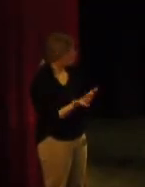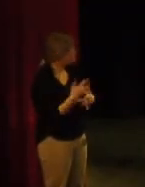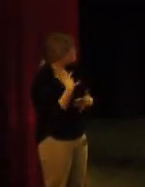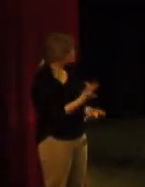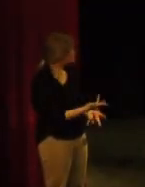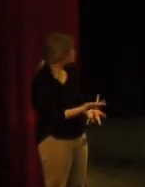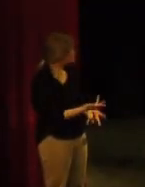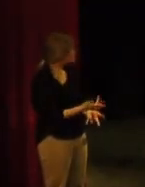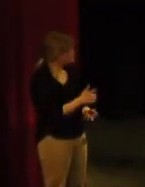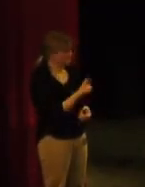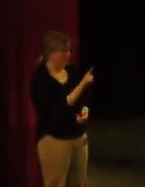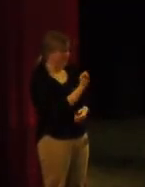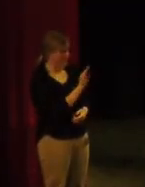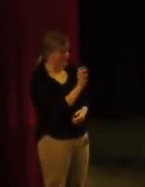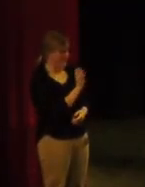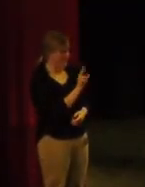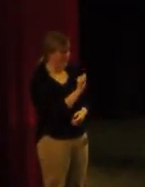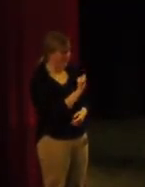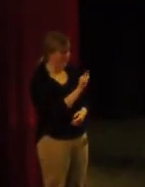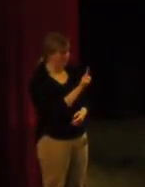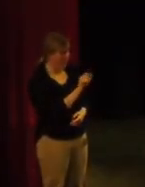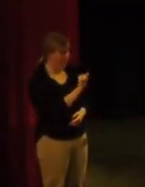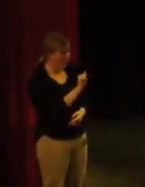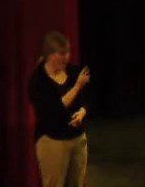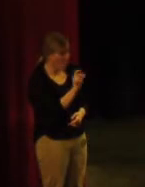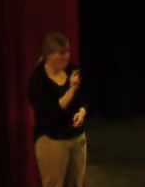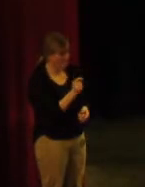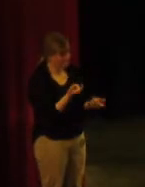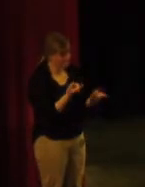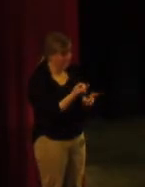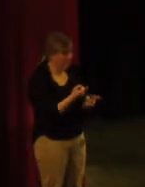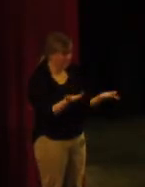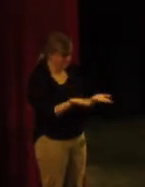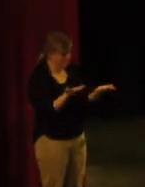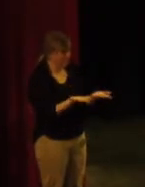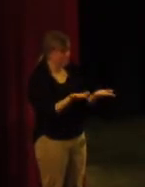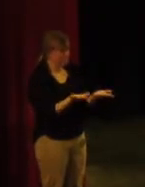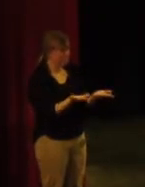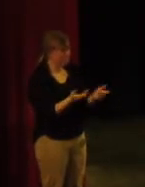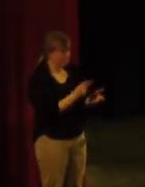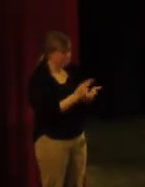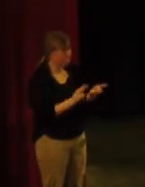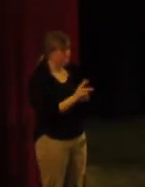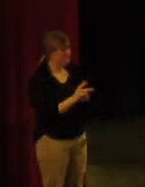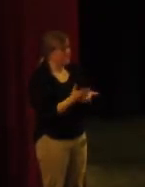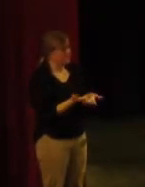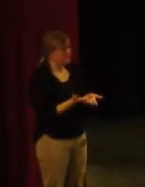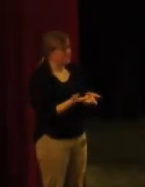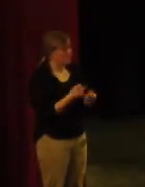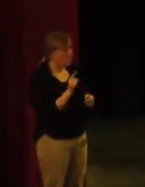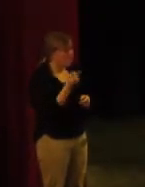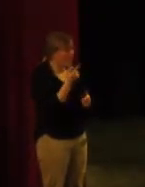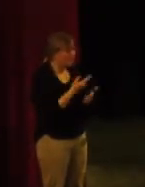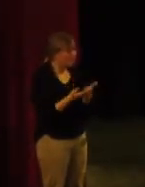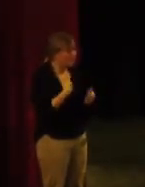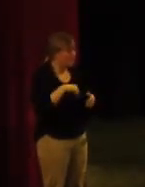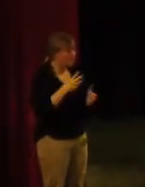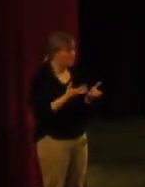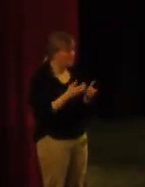stuff, right? Liberal arts, okay? This is Spring Arbor Liberal Arts University. One of the things we want to be able to do